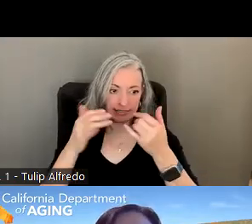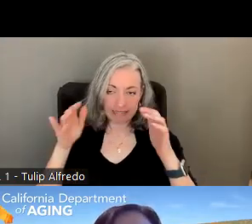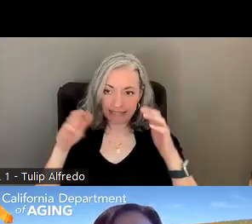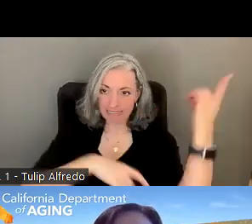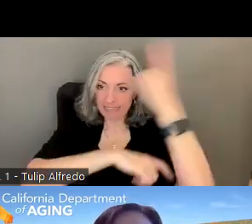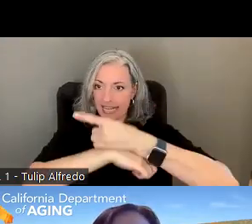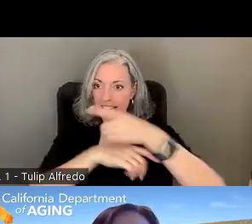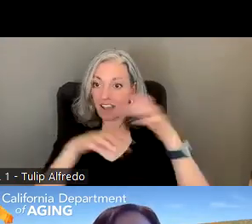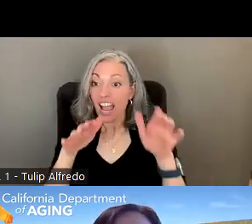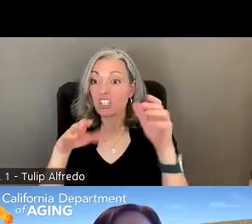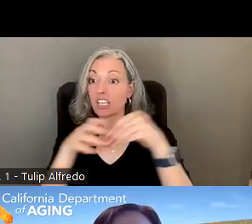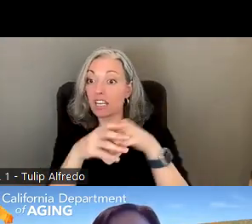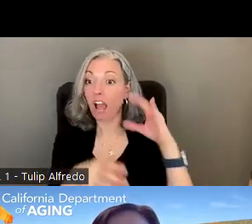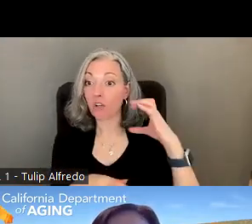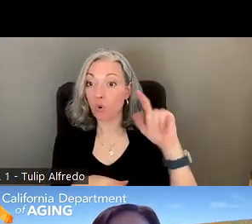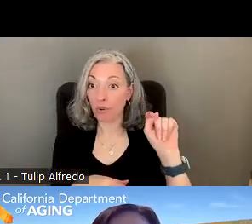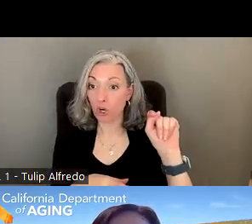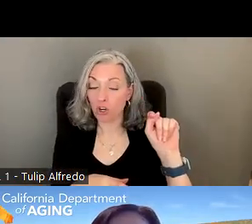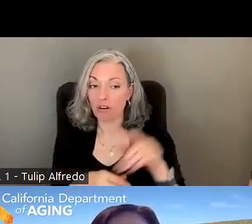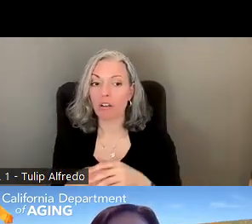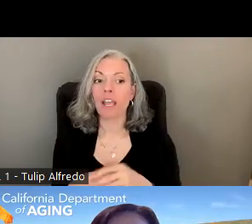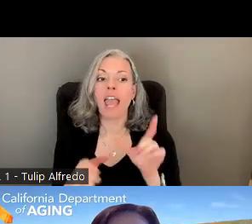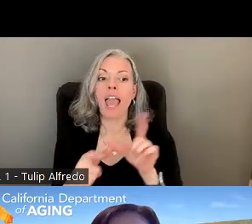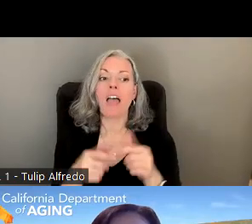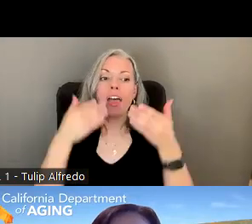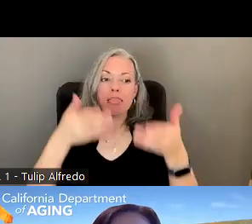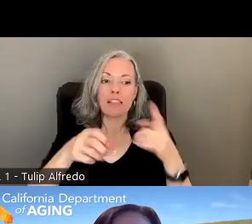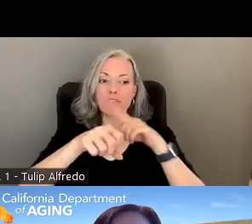happening in October. Then we will leave some time for public.